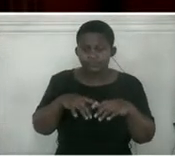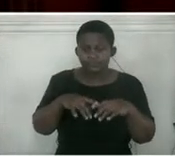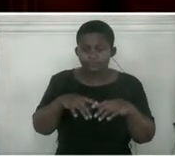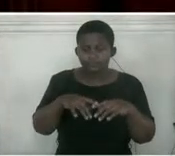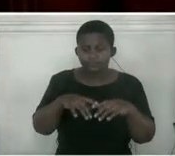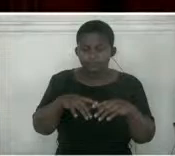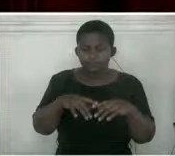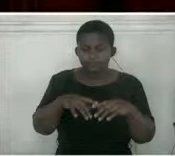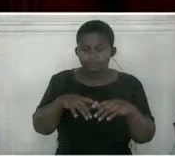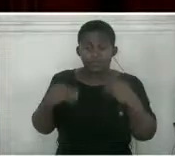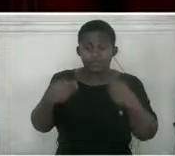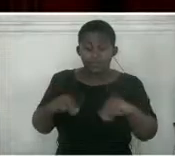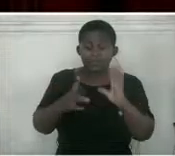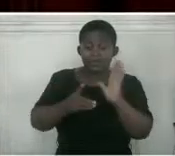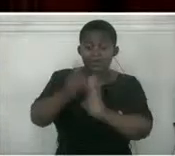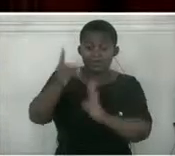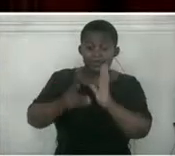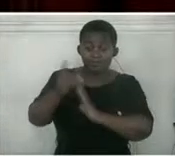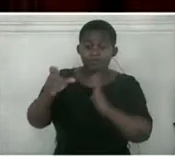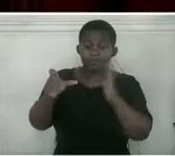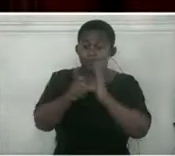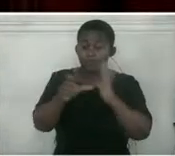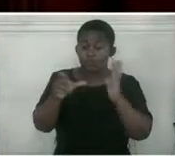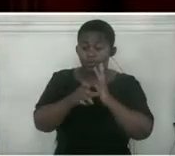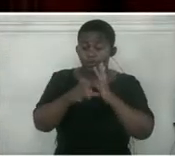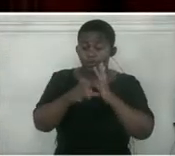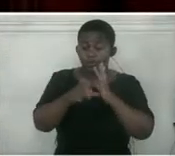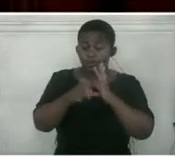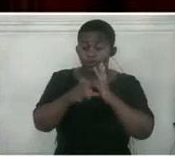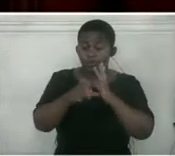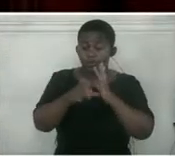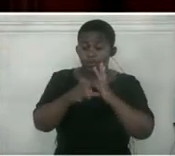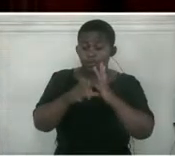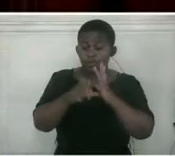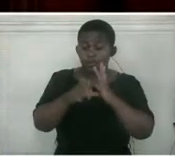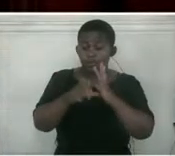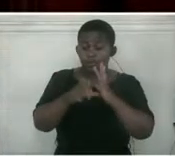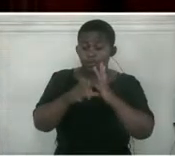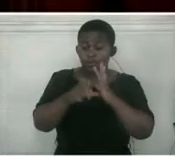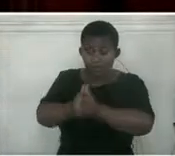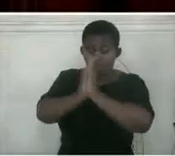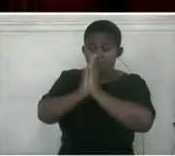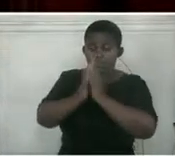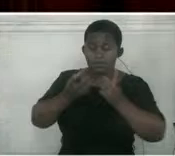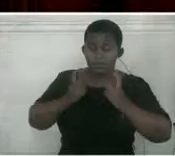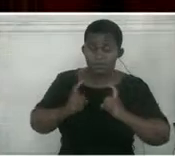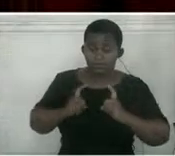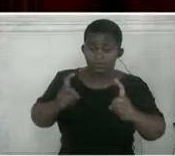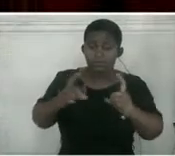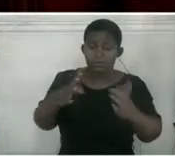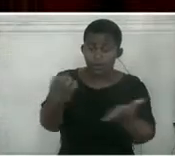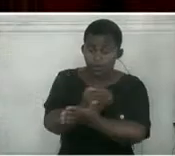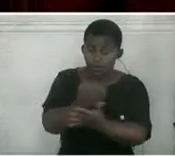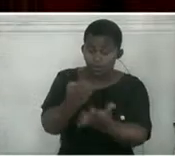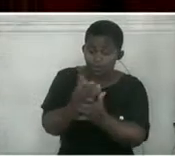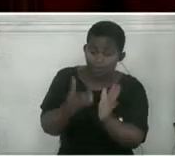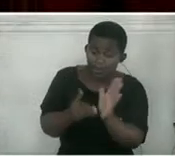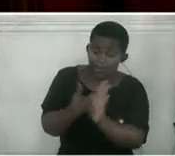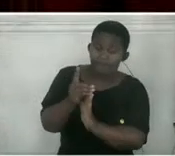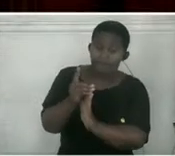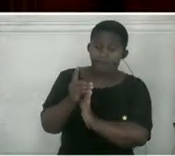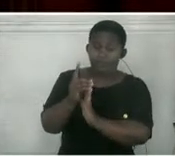key, and in support of the provincial government quest to accelerate economic